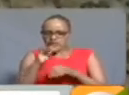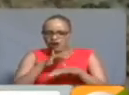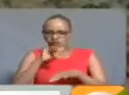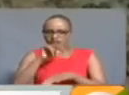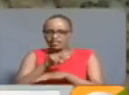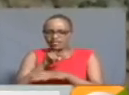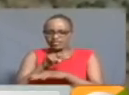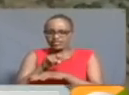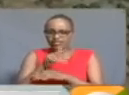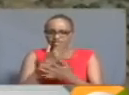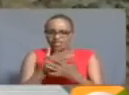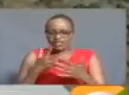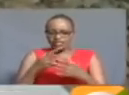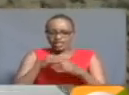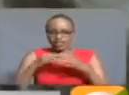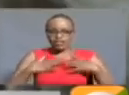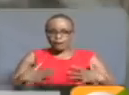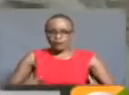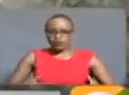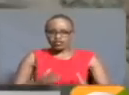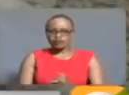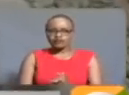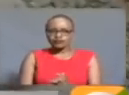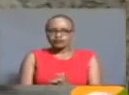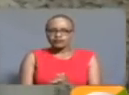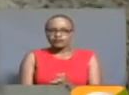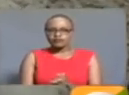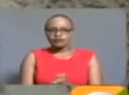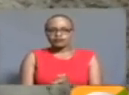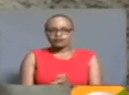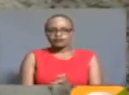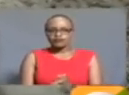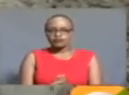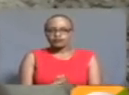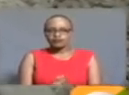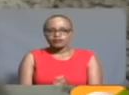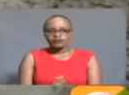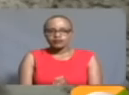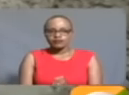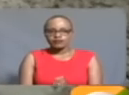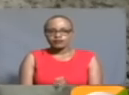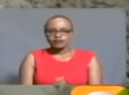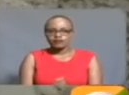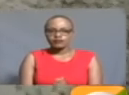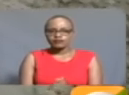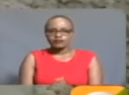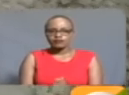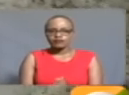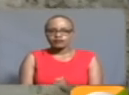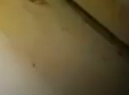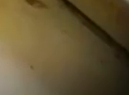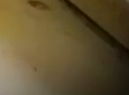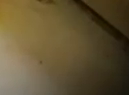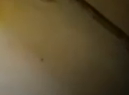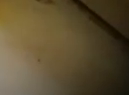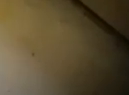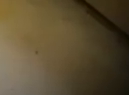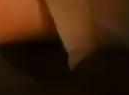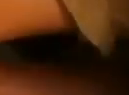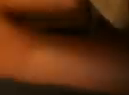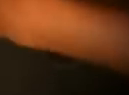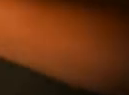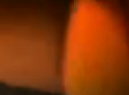bidhaa hizi mwilini. Saida Swale, Runinga ya Citizen, makala maalum ya Rangi ya Thao.